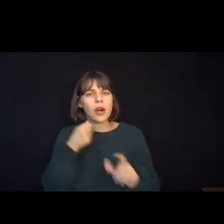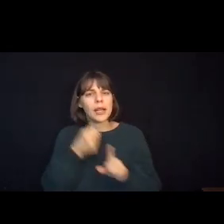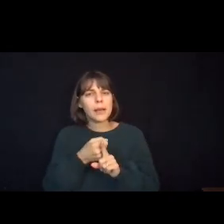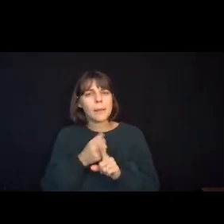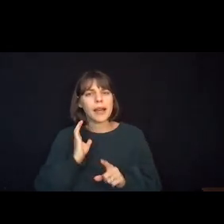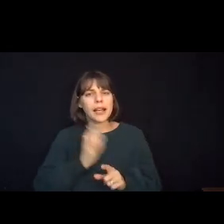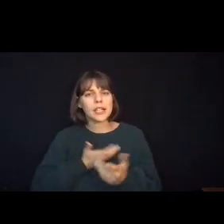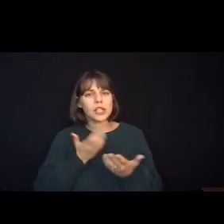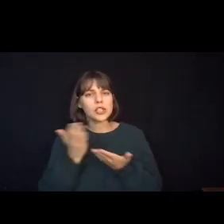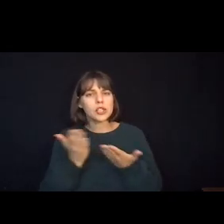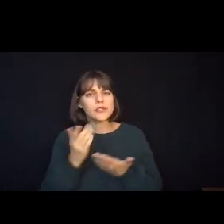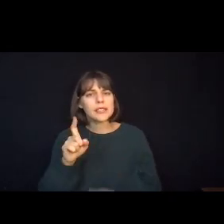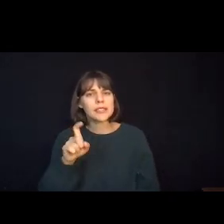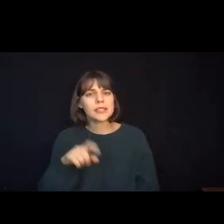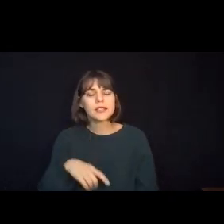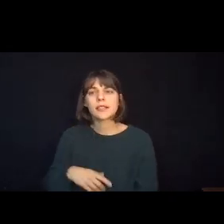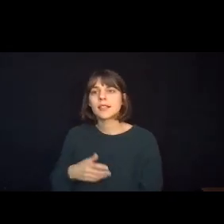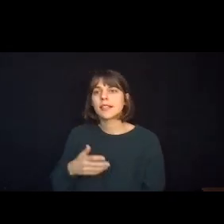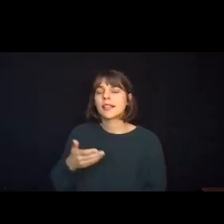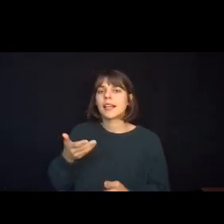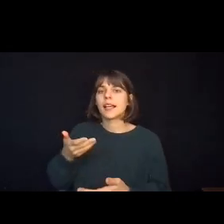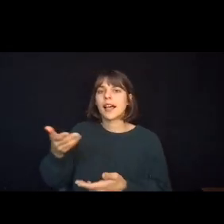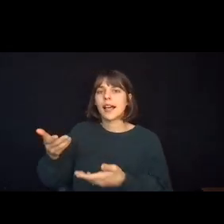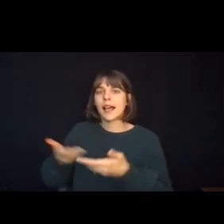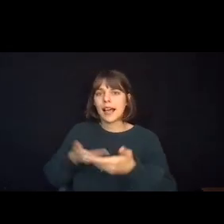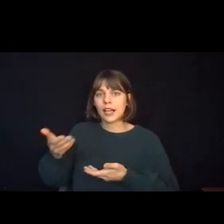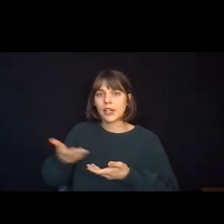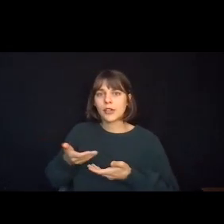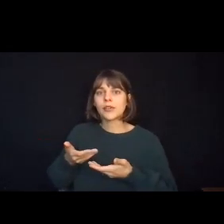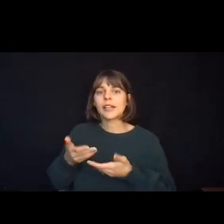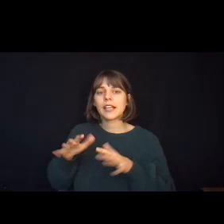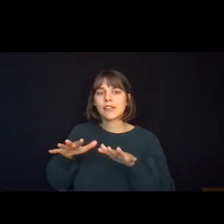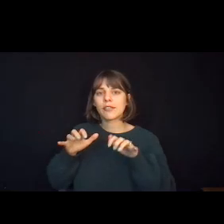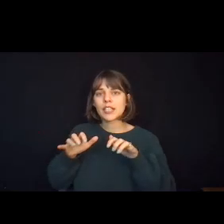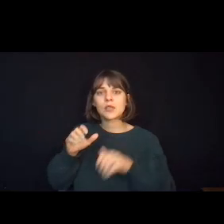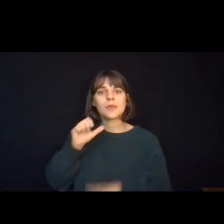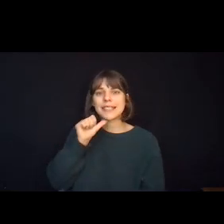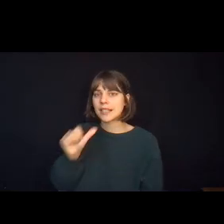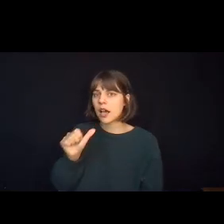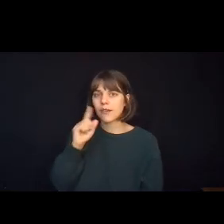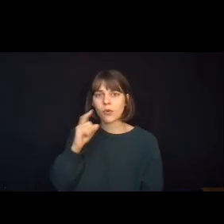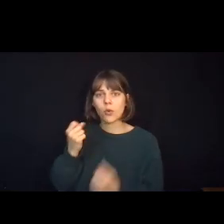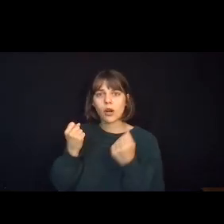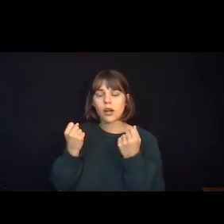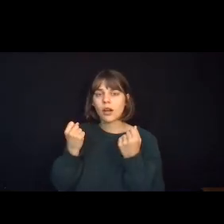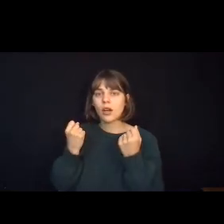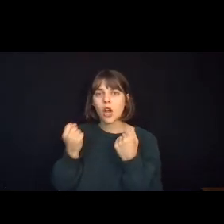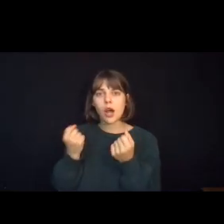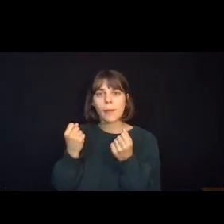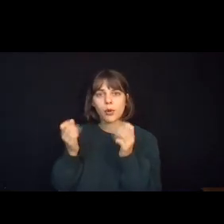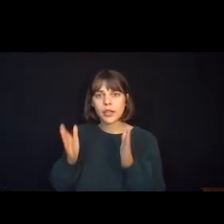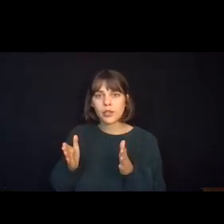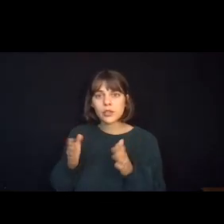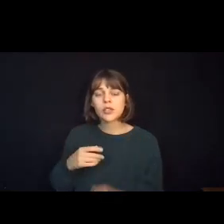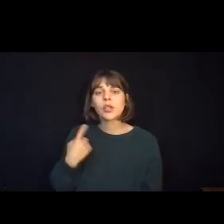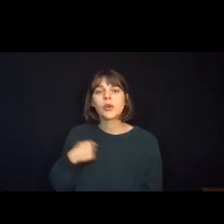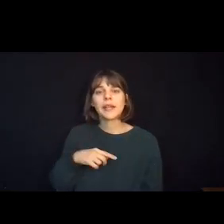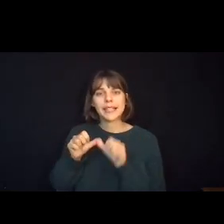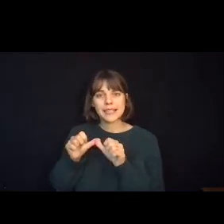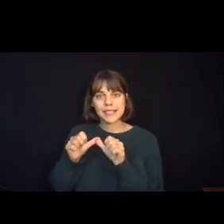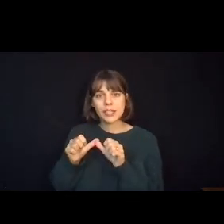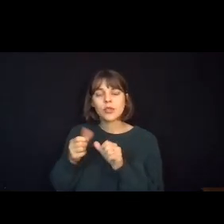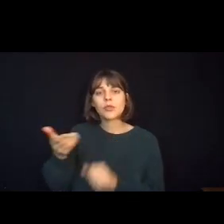that? So the hiring freeze was not for operators. We did continue to hire operators